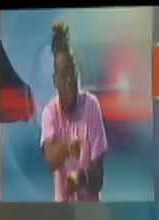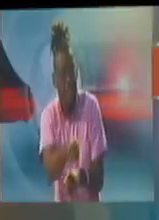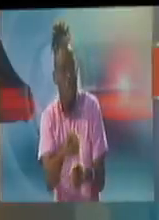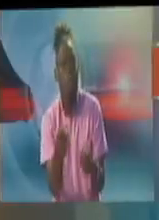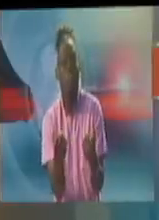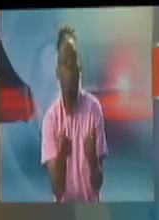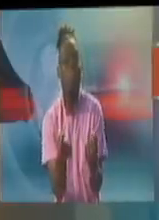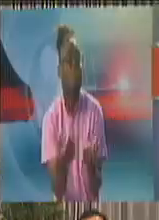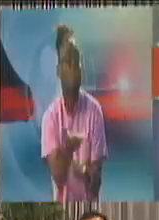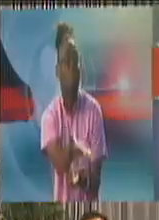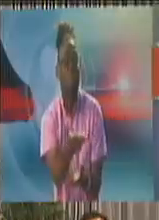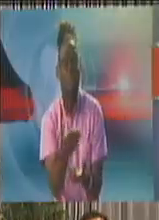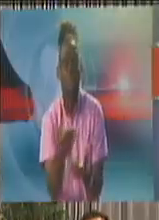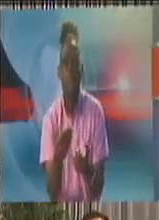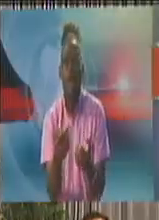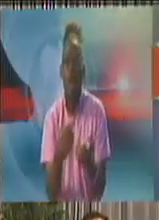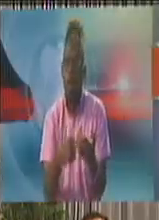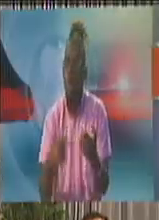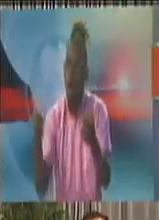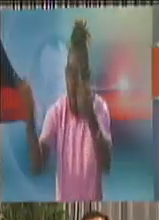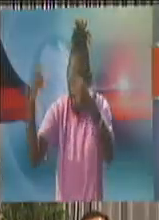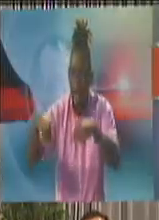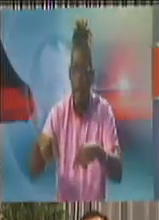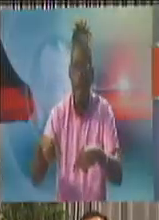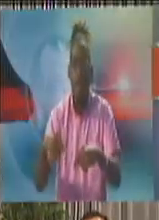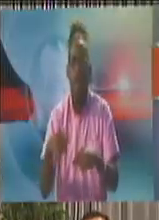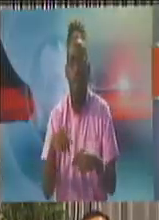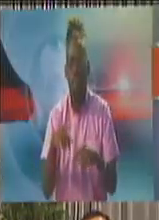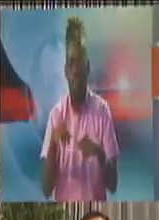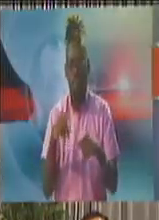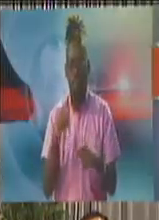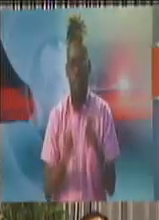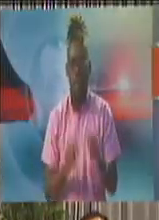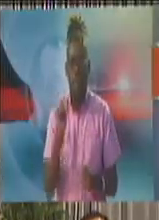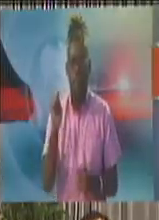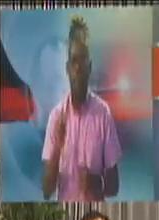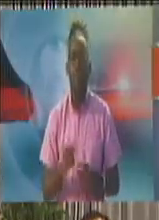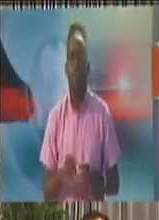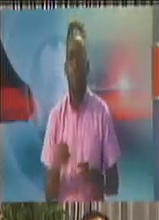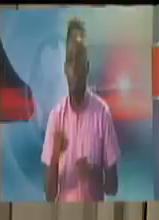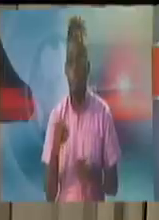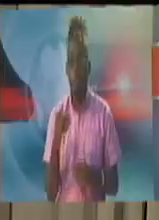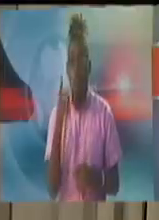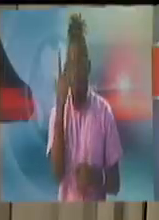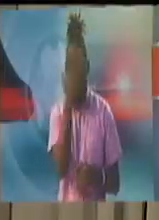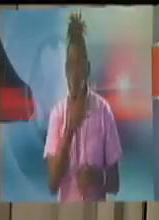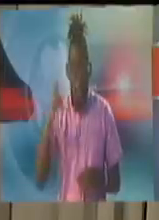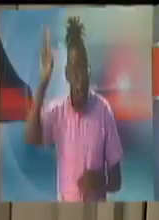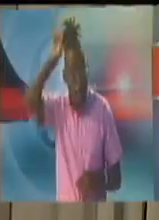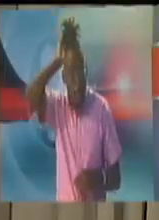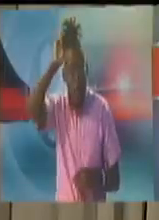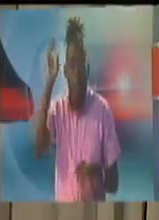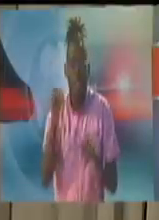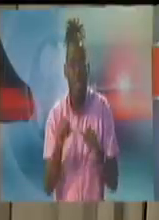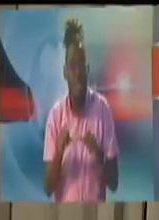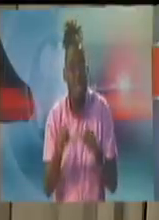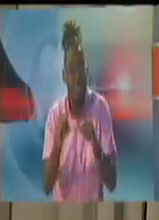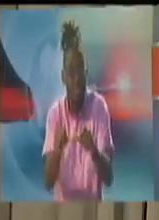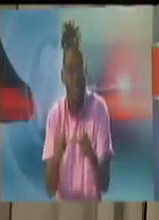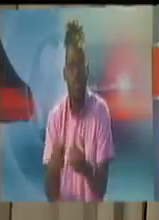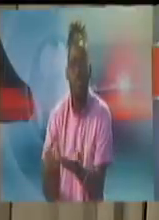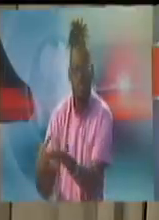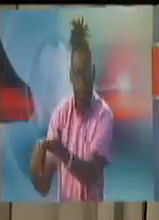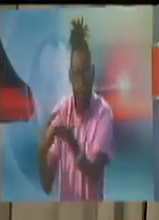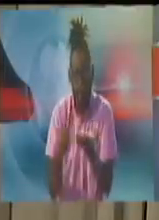Suriname? The persons in Suriname, we are in constant collaboration with the with the government